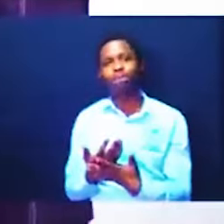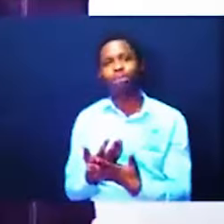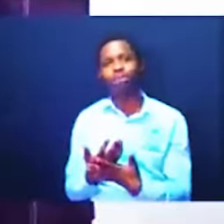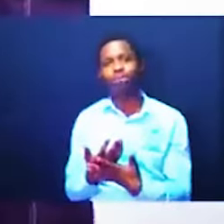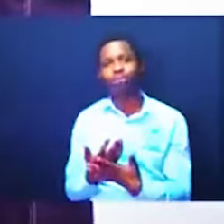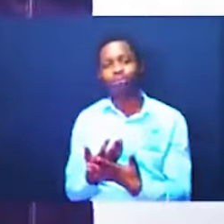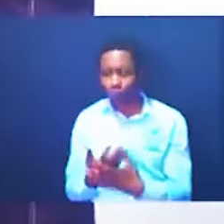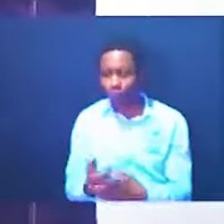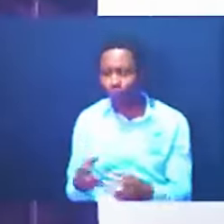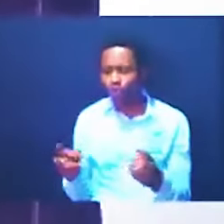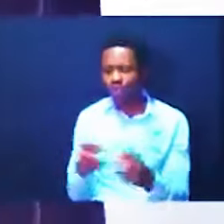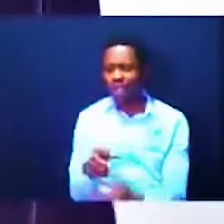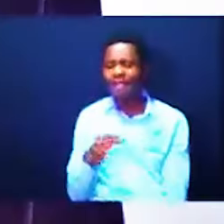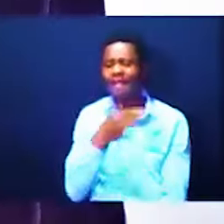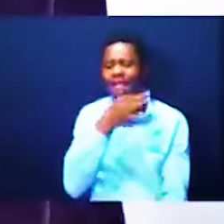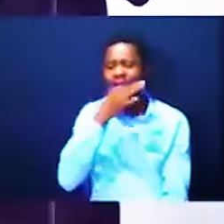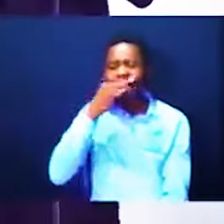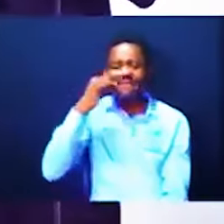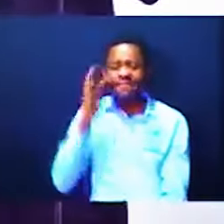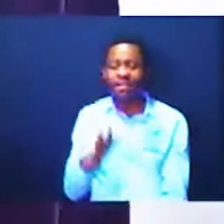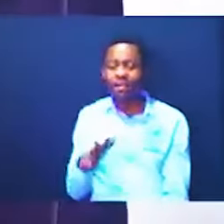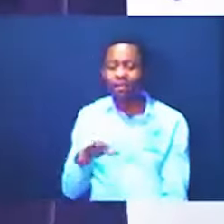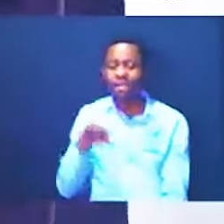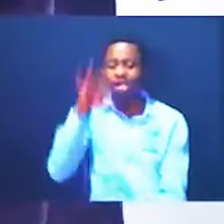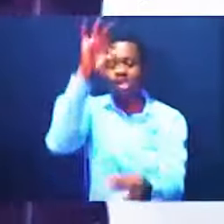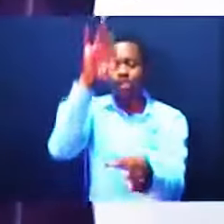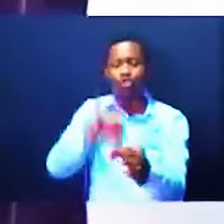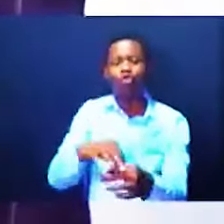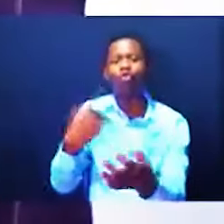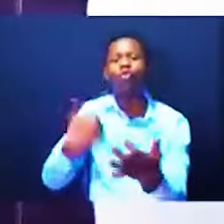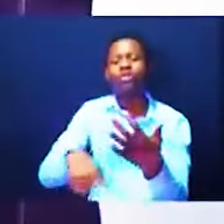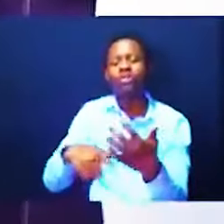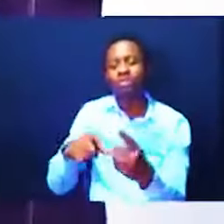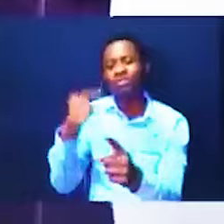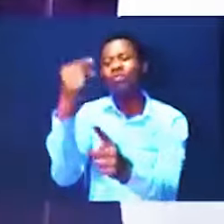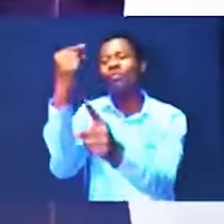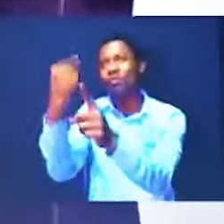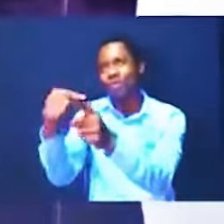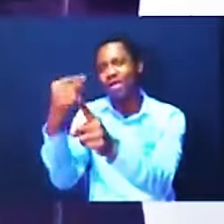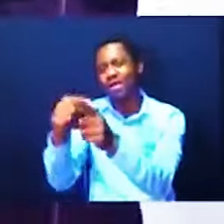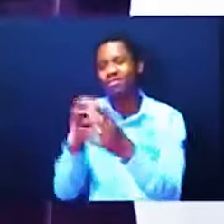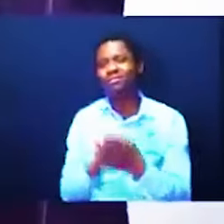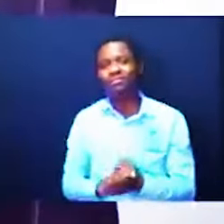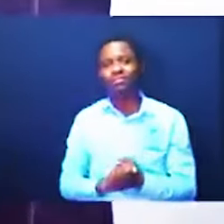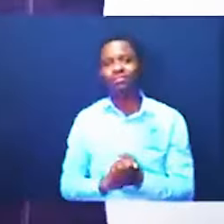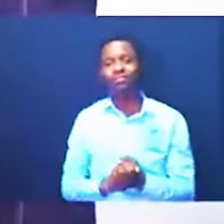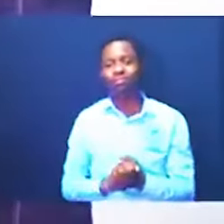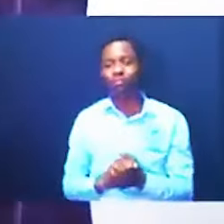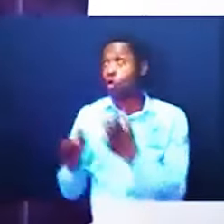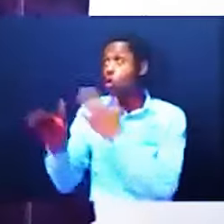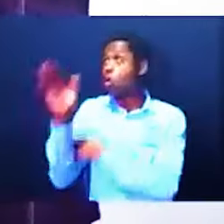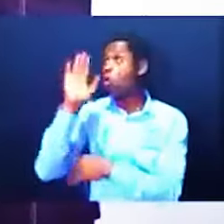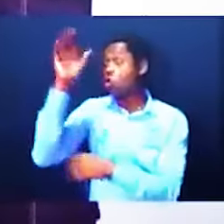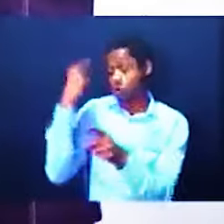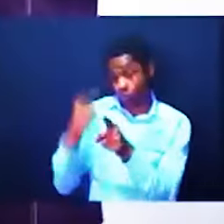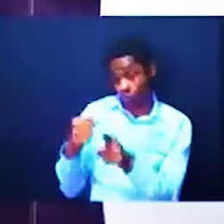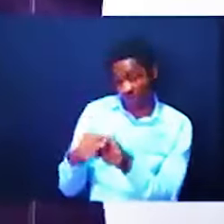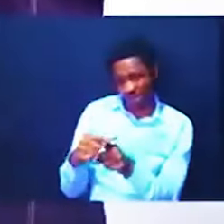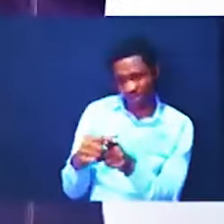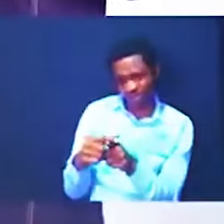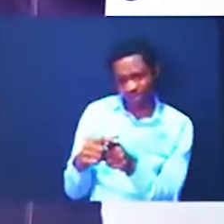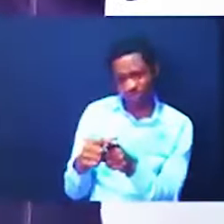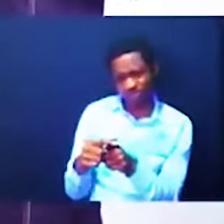the word. Ogufo nu gu asem no. Now the word of God